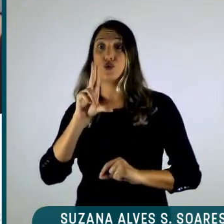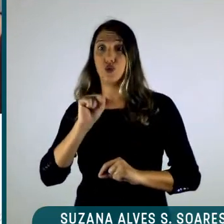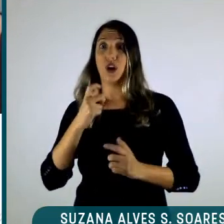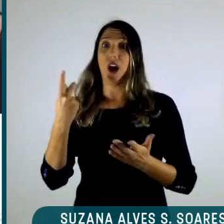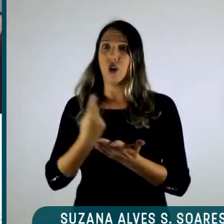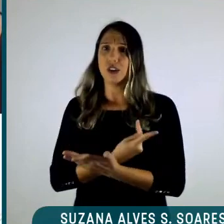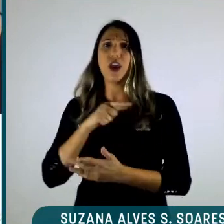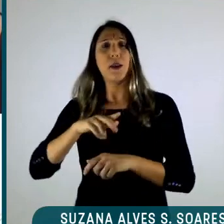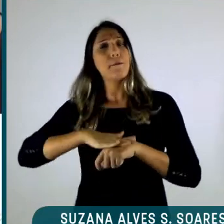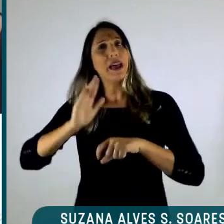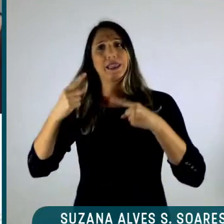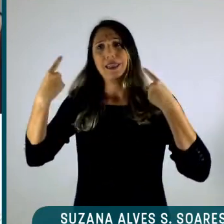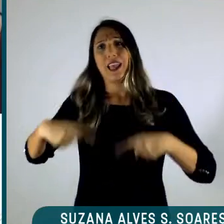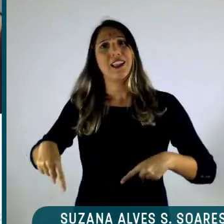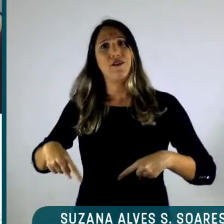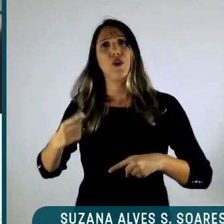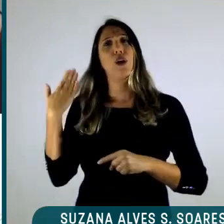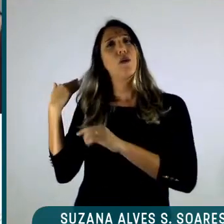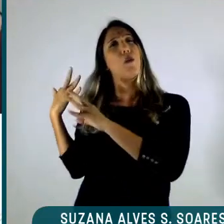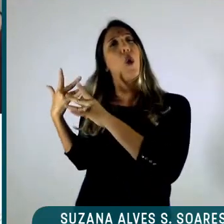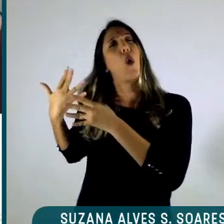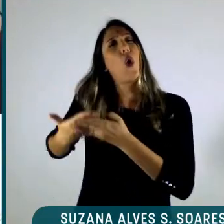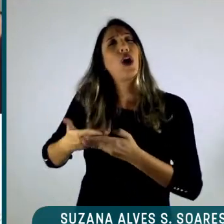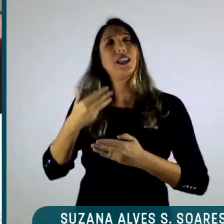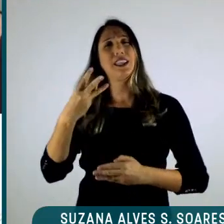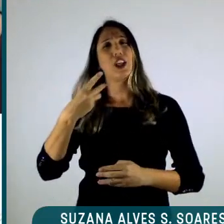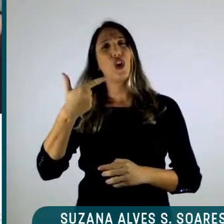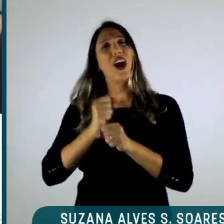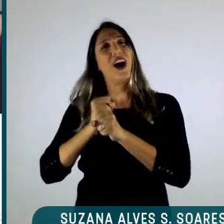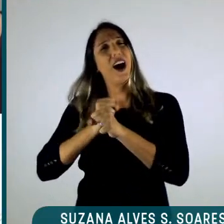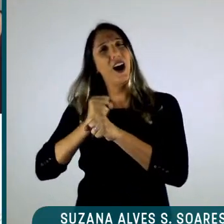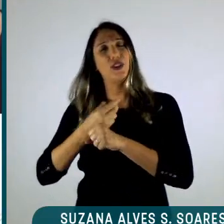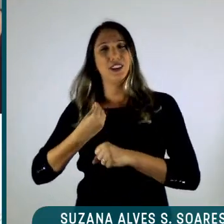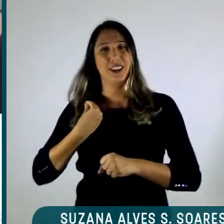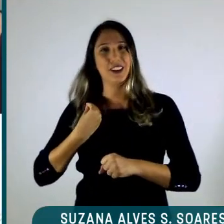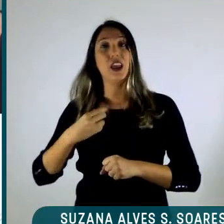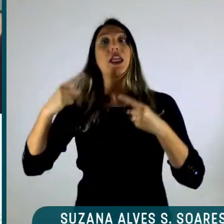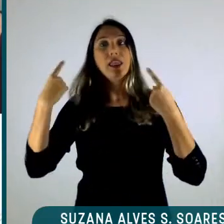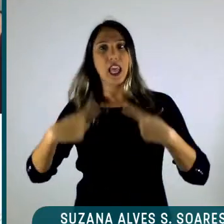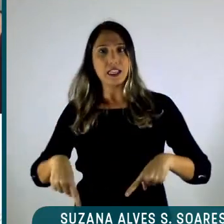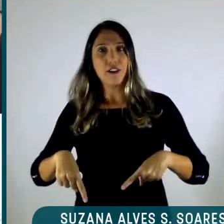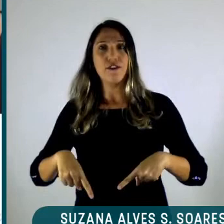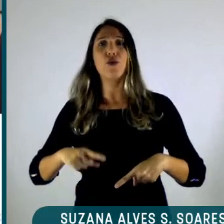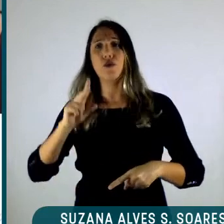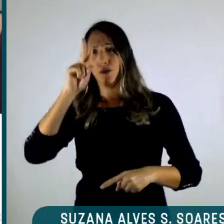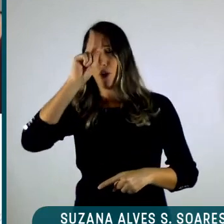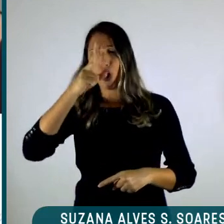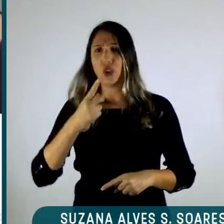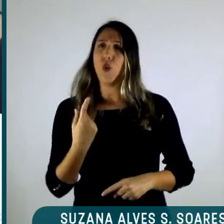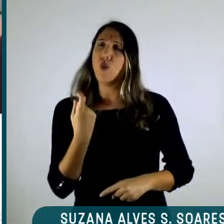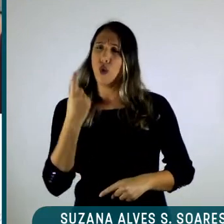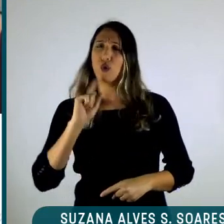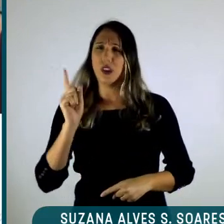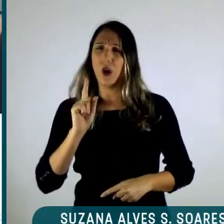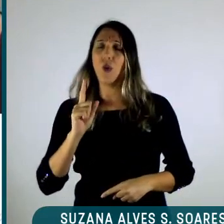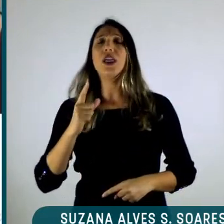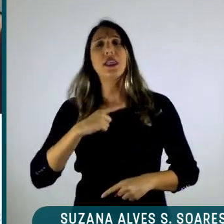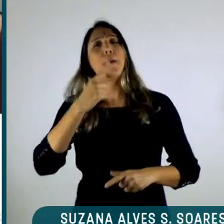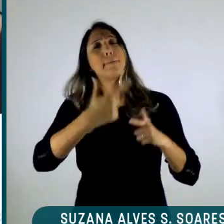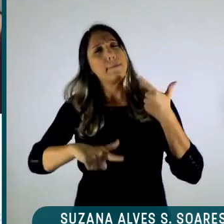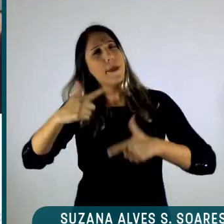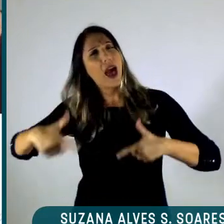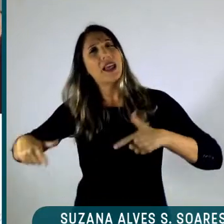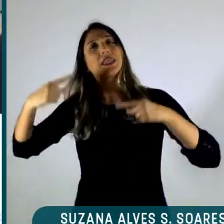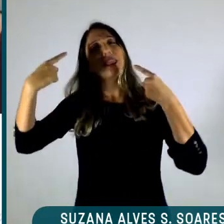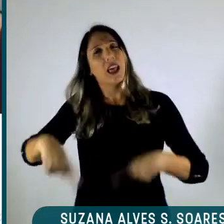the COVID-19 is this system's greatest challenge. It's the greatest, but not the only